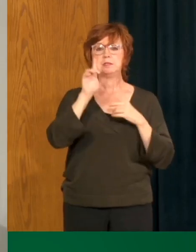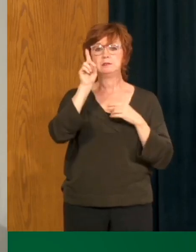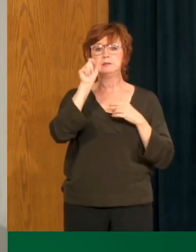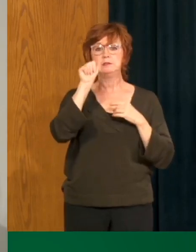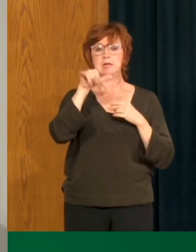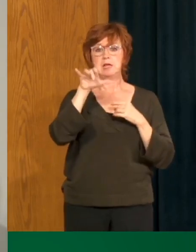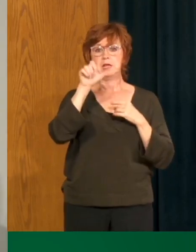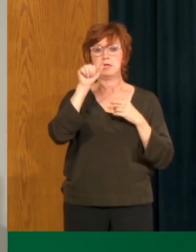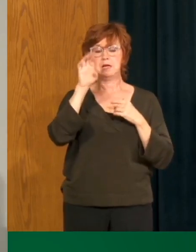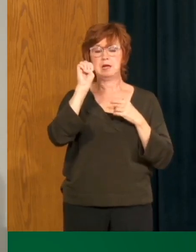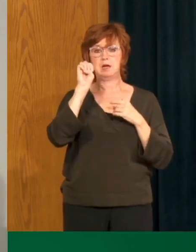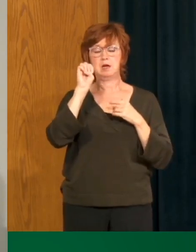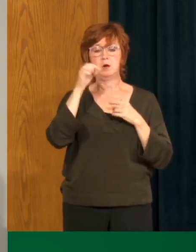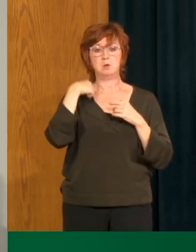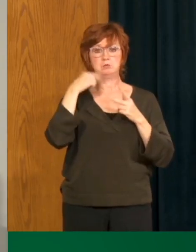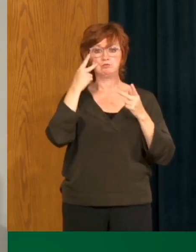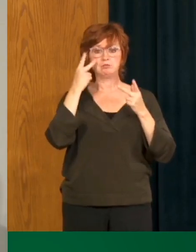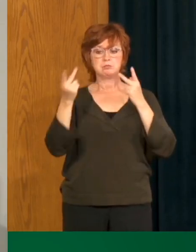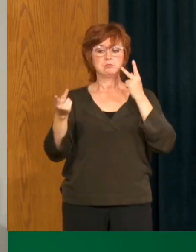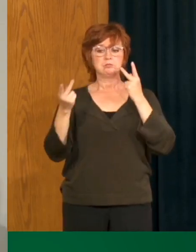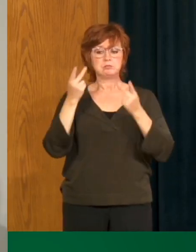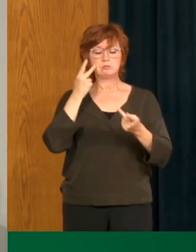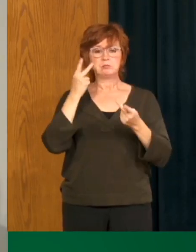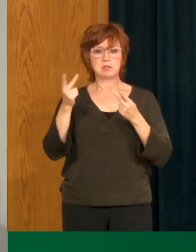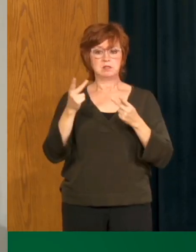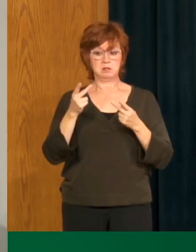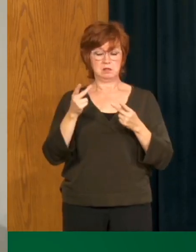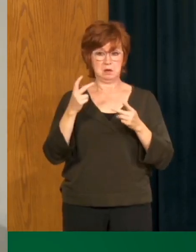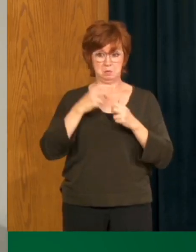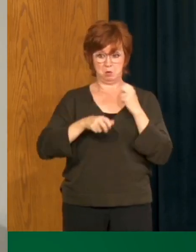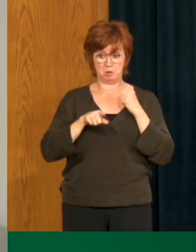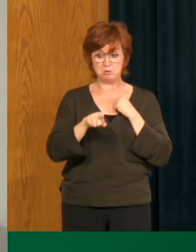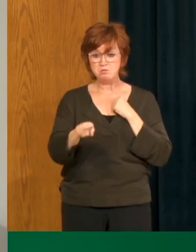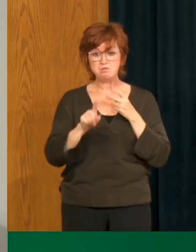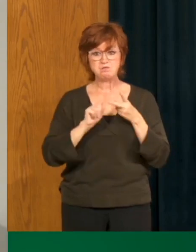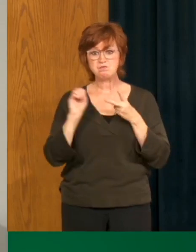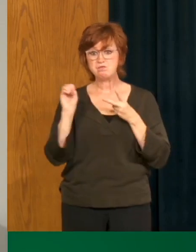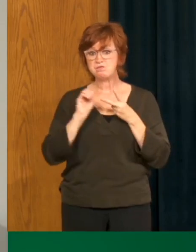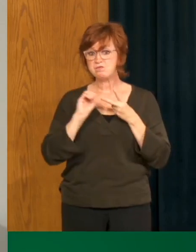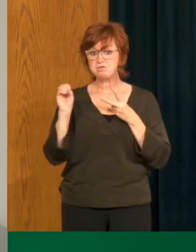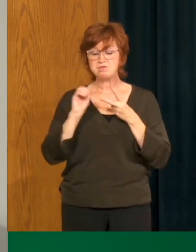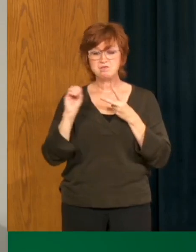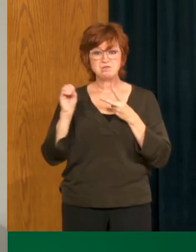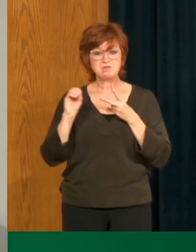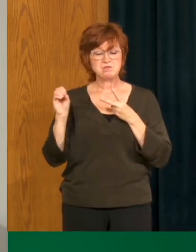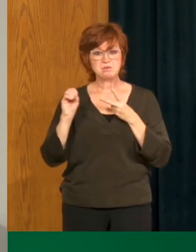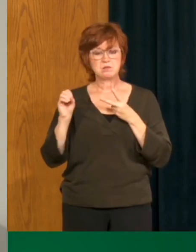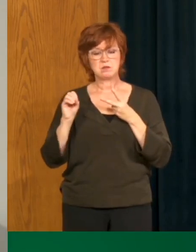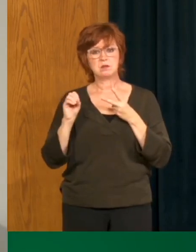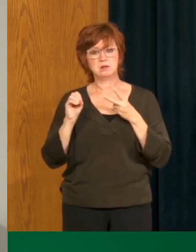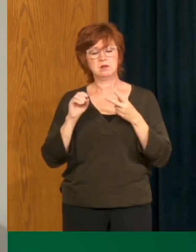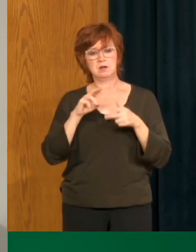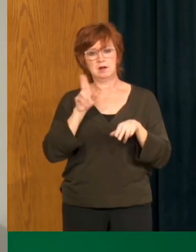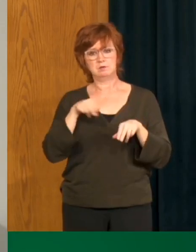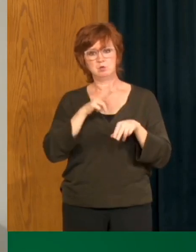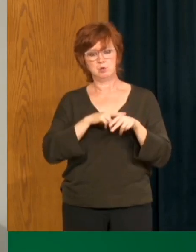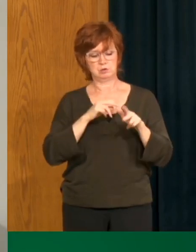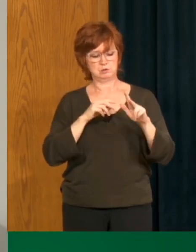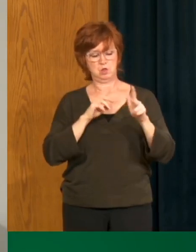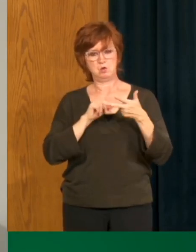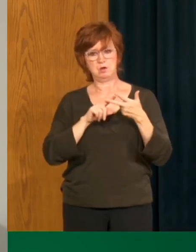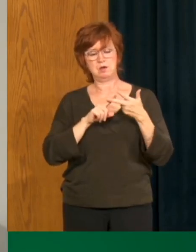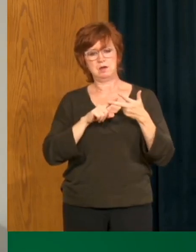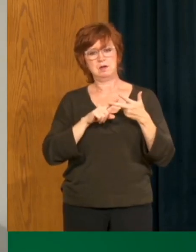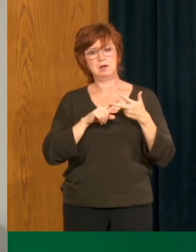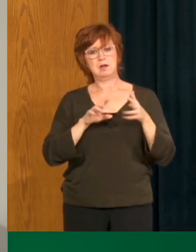in daycares. We expect that school reopening would be fairly straightforward. Obviously, for young children, it's